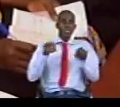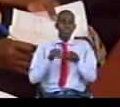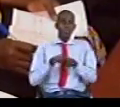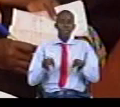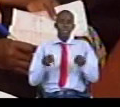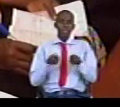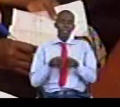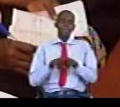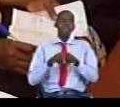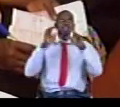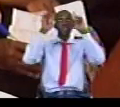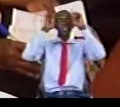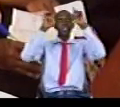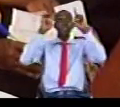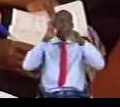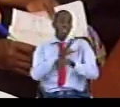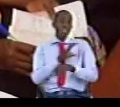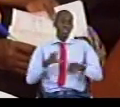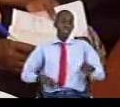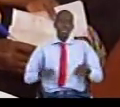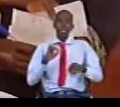he is pure.